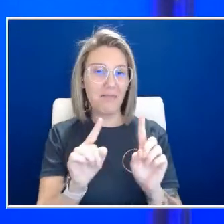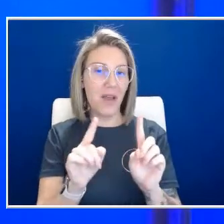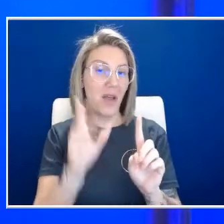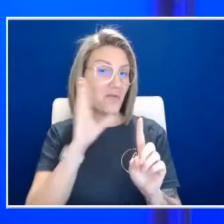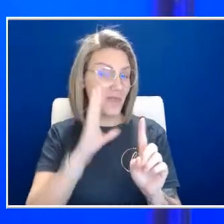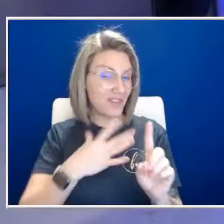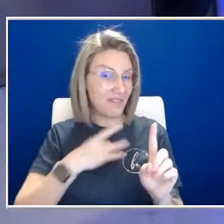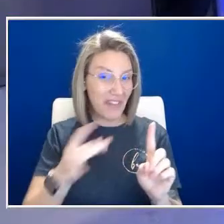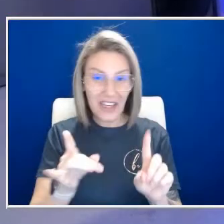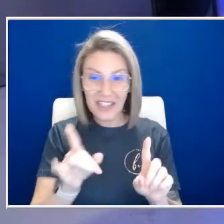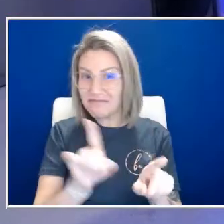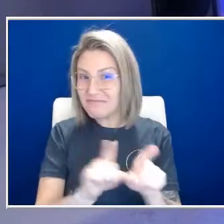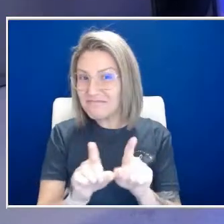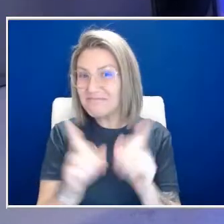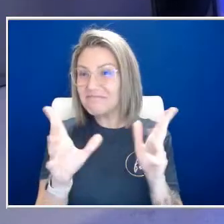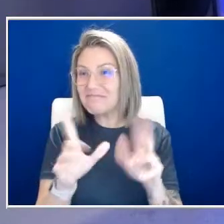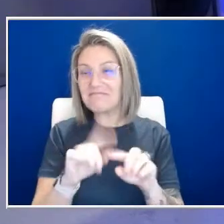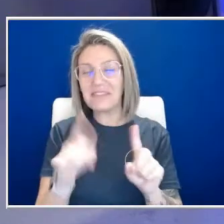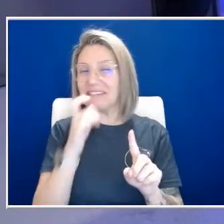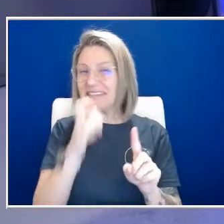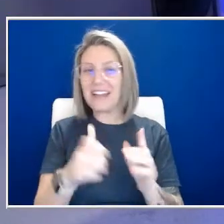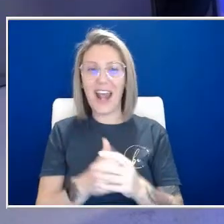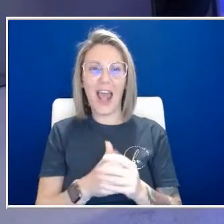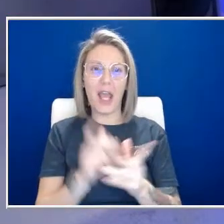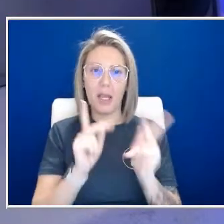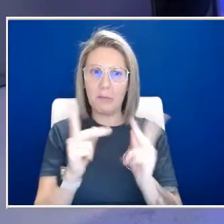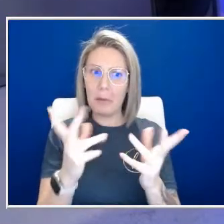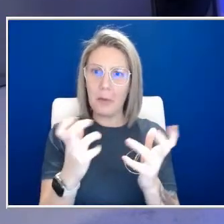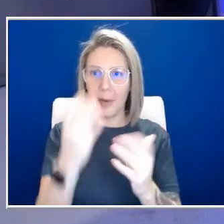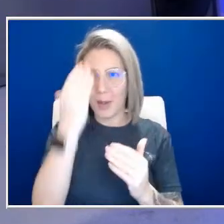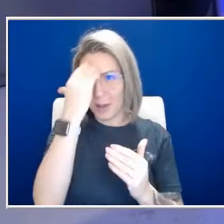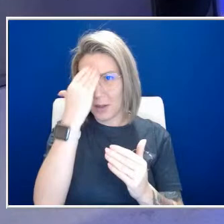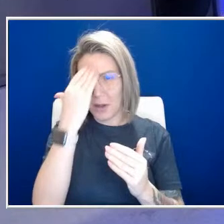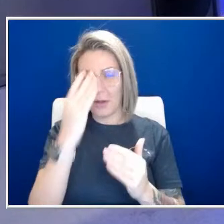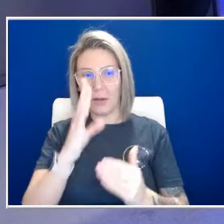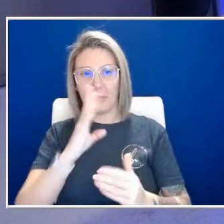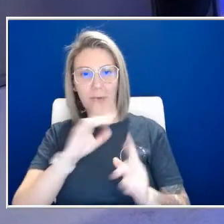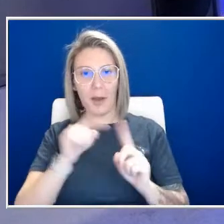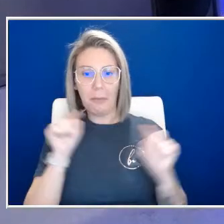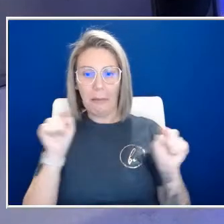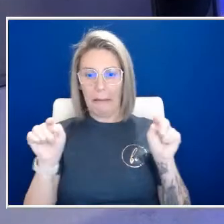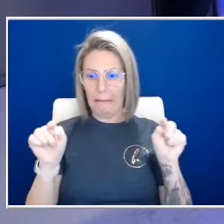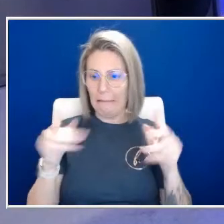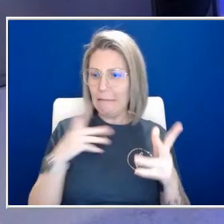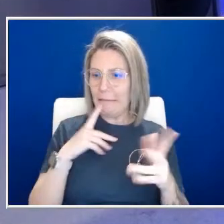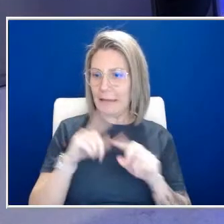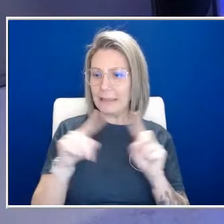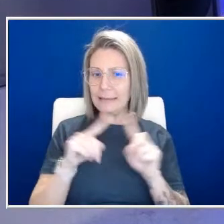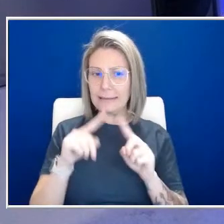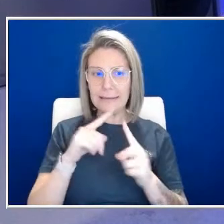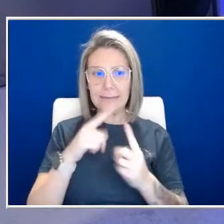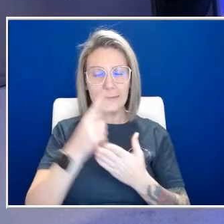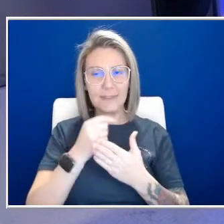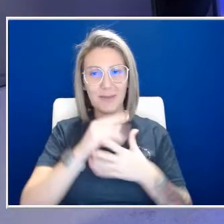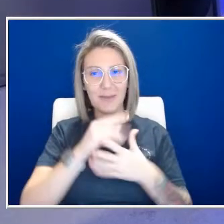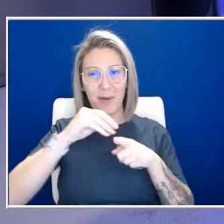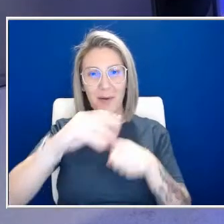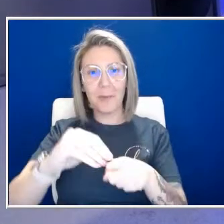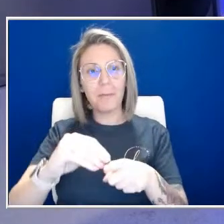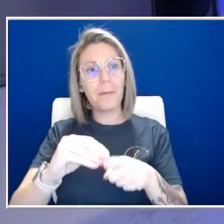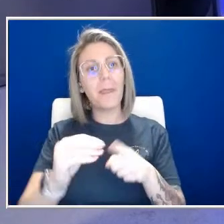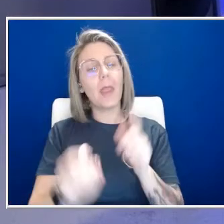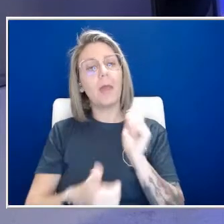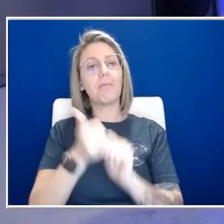didn't. out to some music. People always want to know, because we talk so much about Proton and Photon, just like, what's it like in there? So what are the major risks of